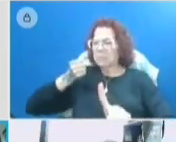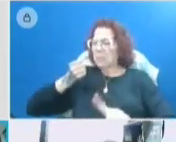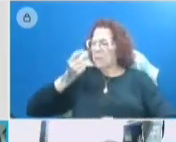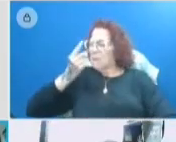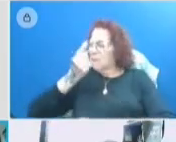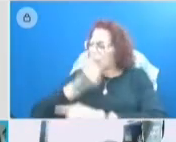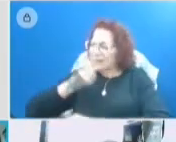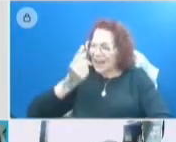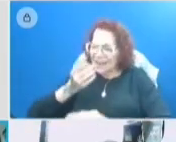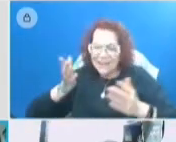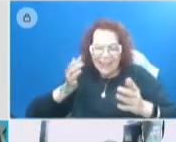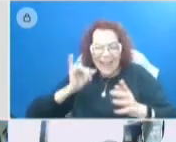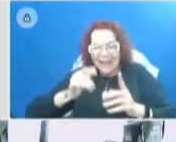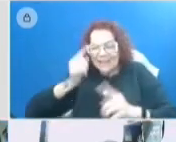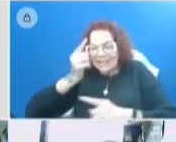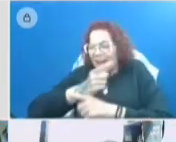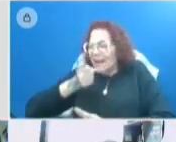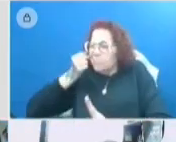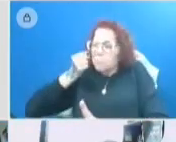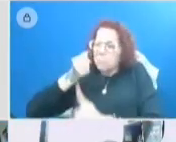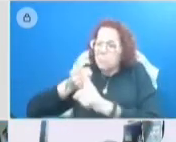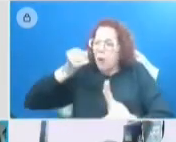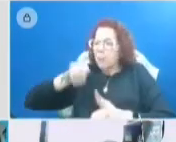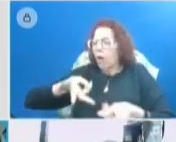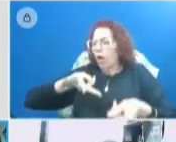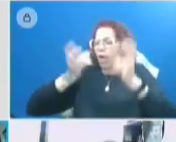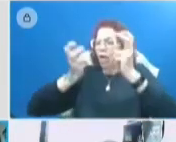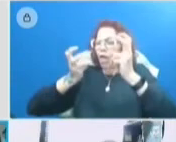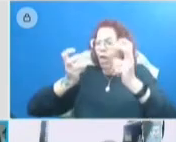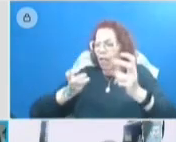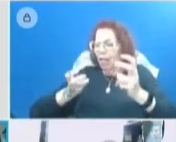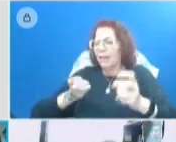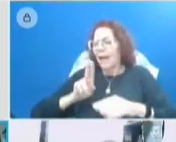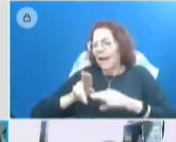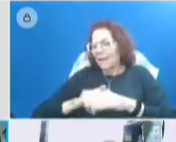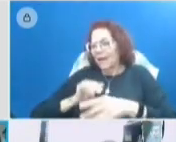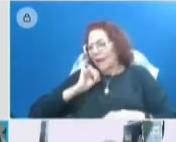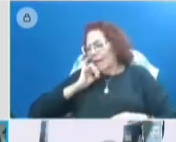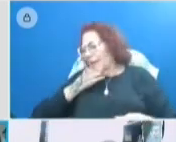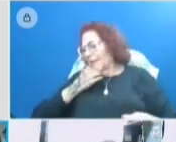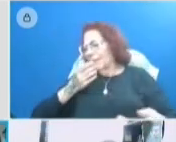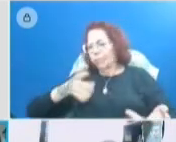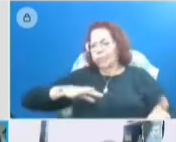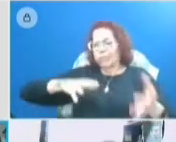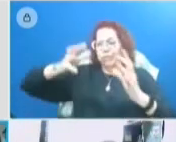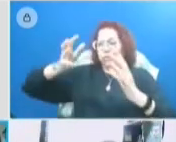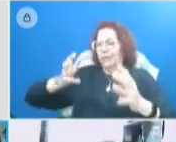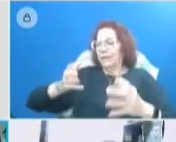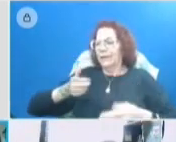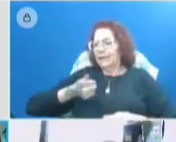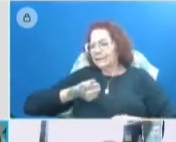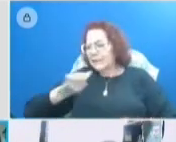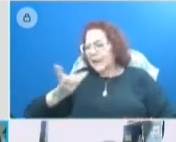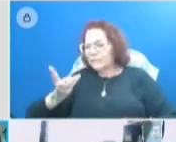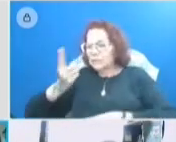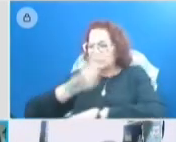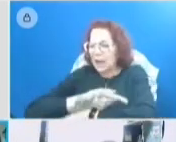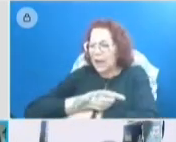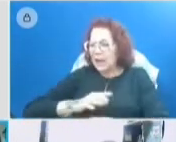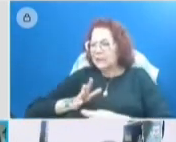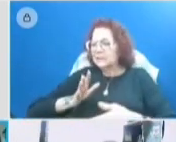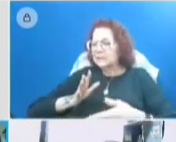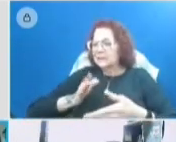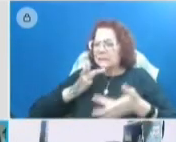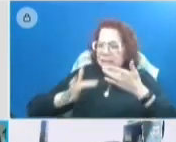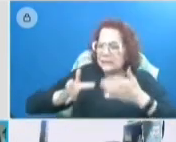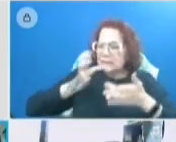that voter, if they can't attend to the polls. I mean, and any other day, even including the day before, someone can